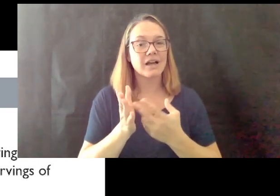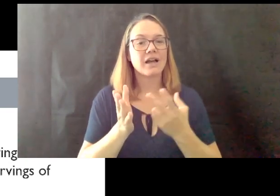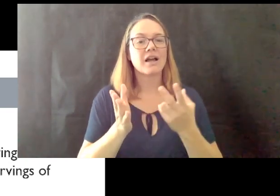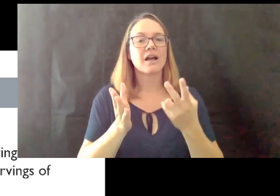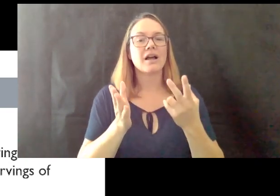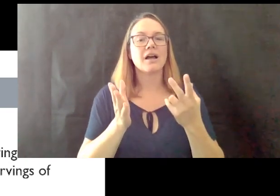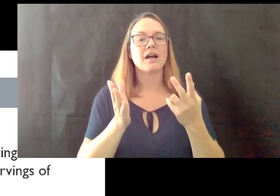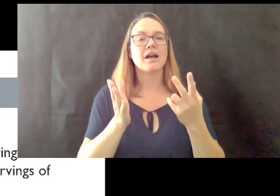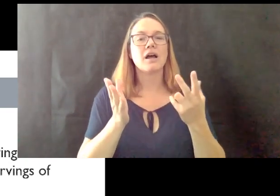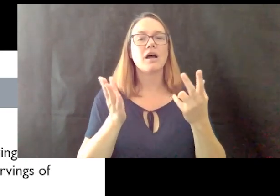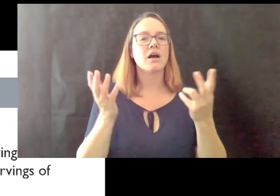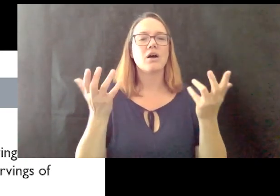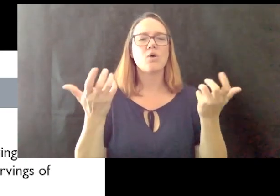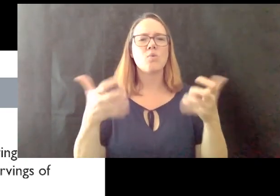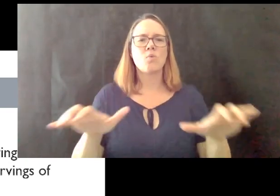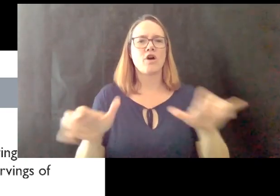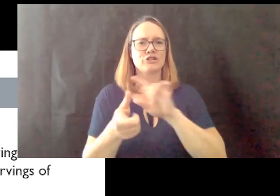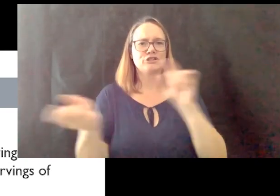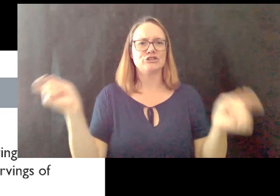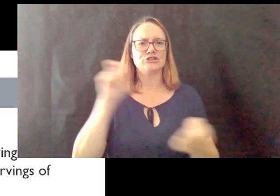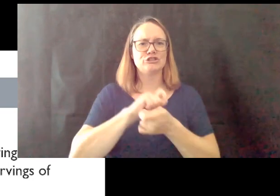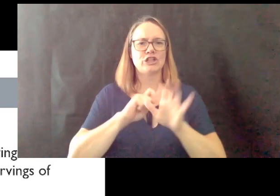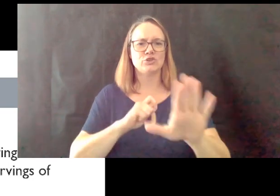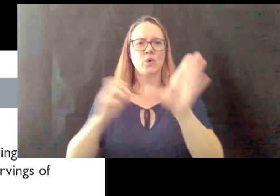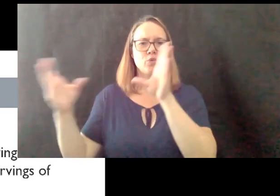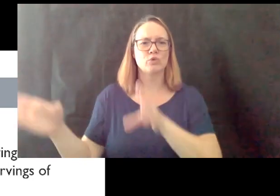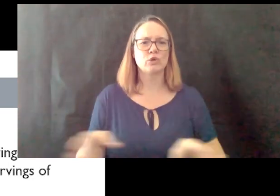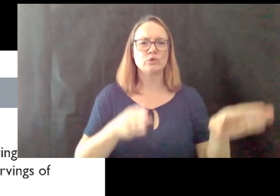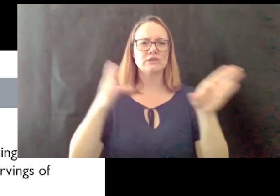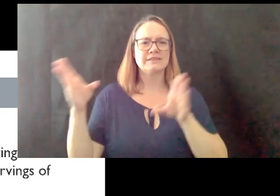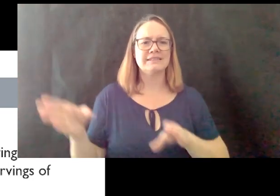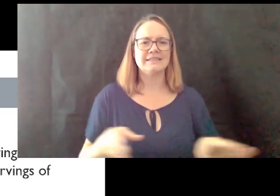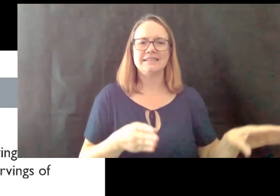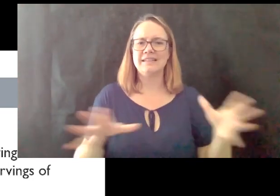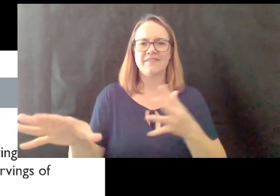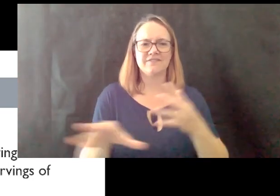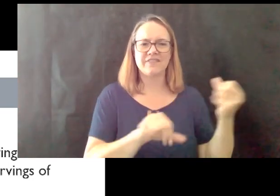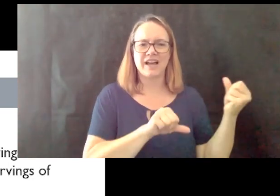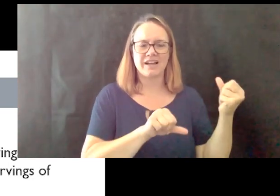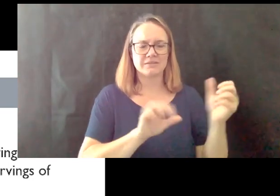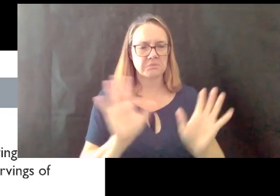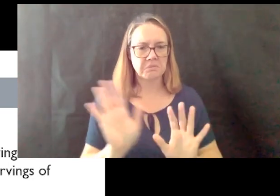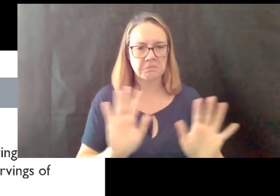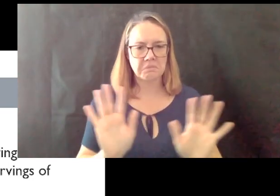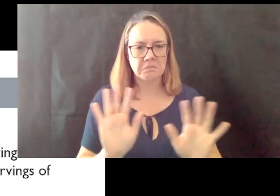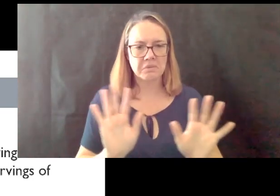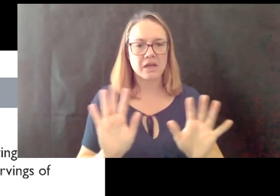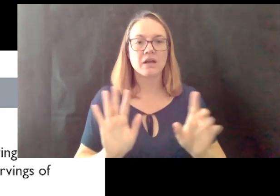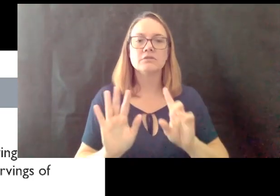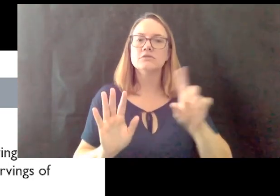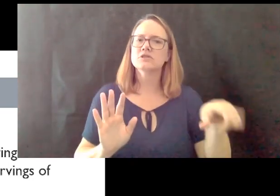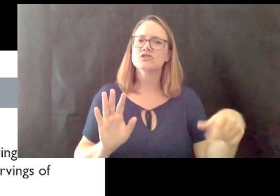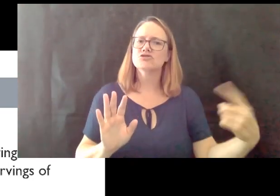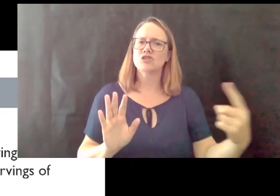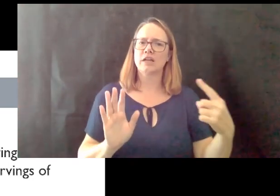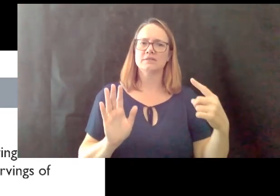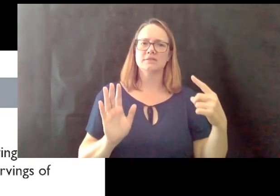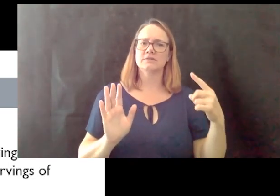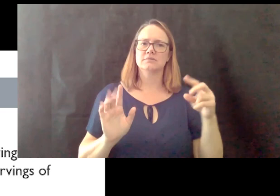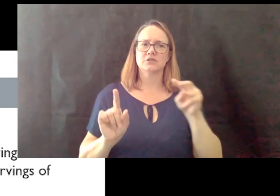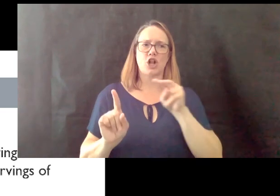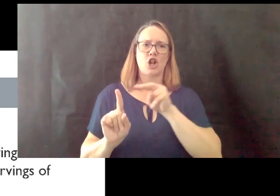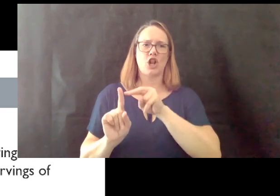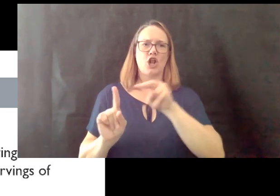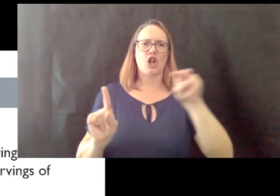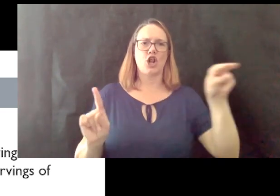I don't like people to go too fast or to change routines up too quick. And so I usually suggest just getting familiar with the